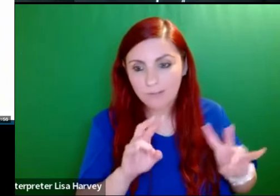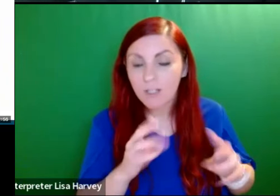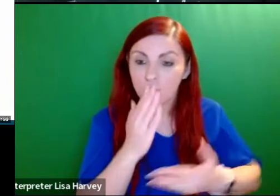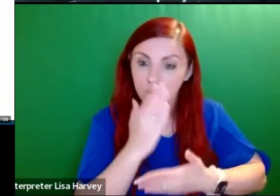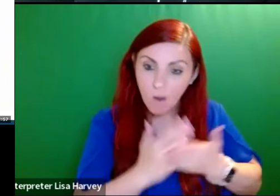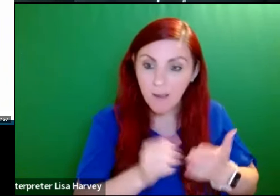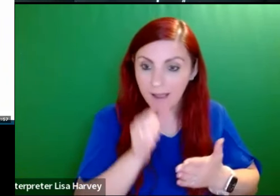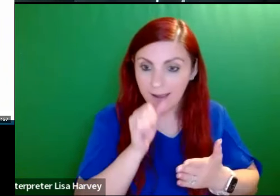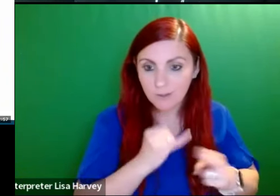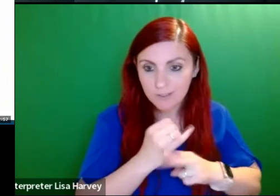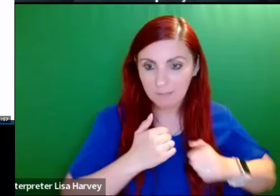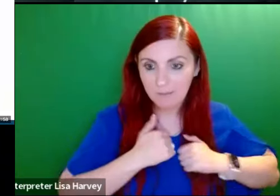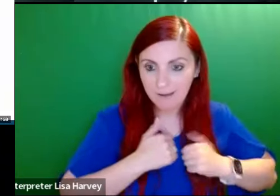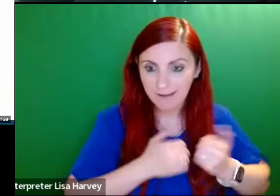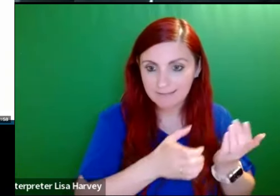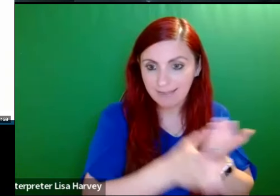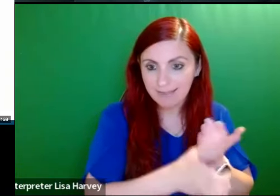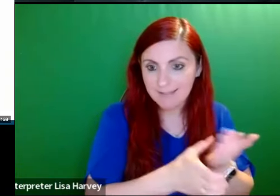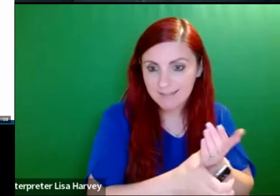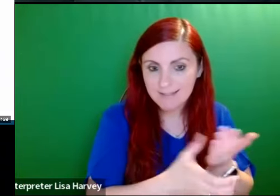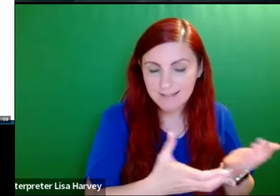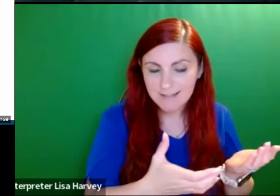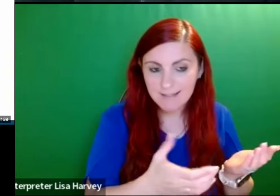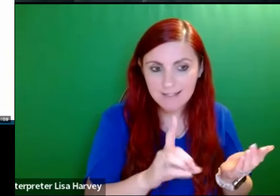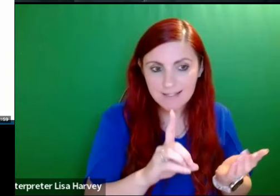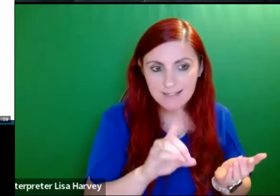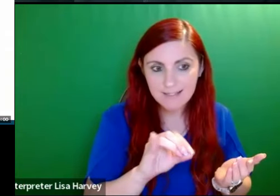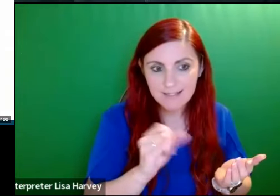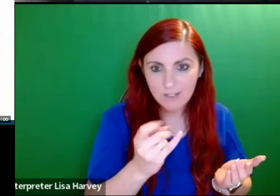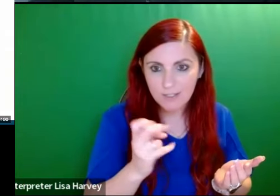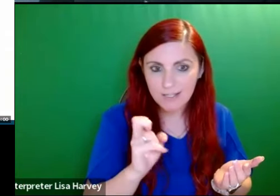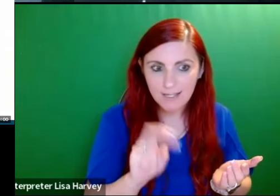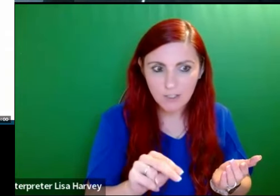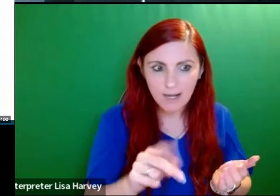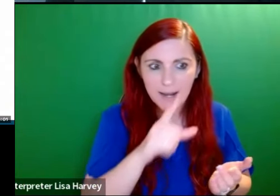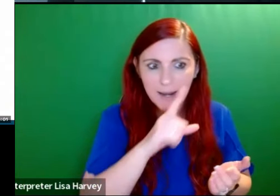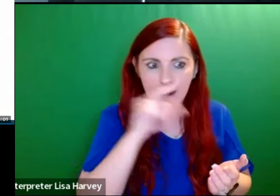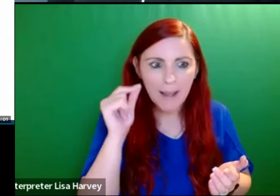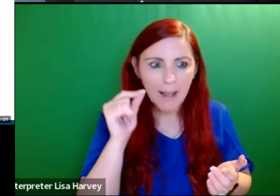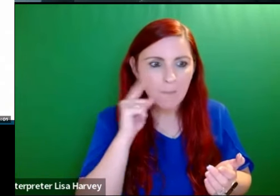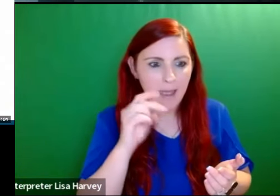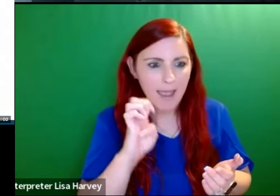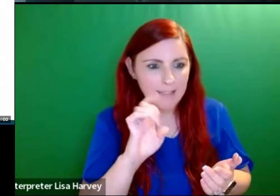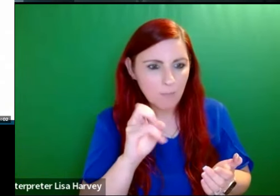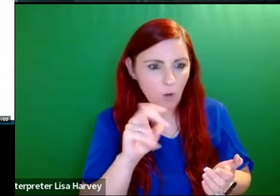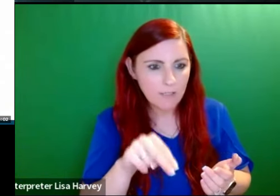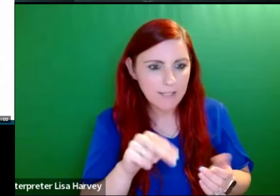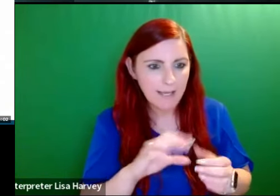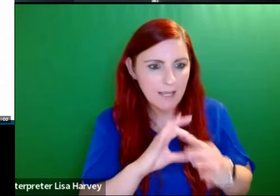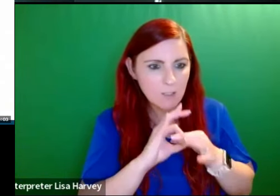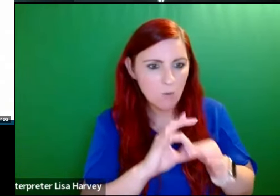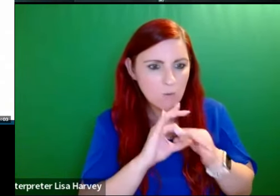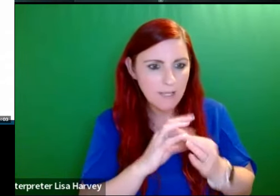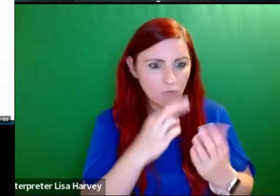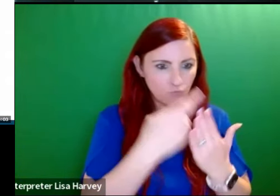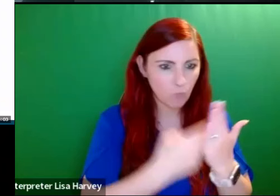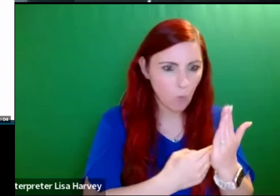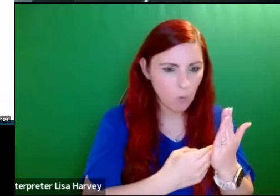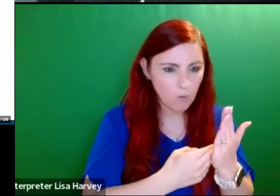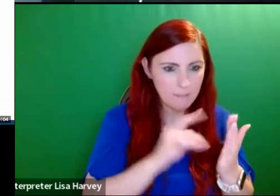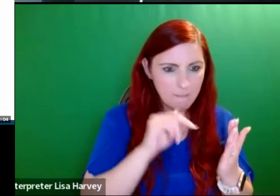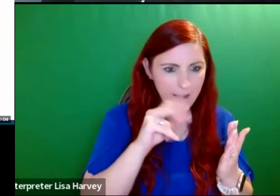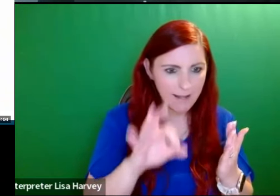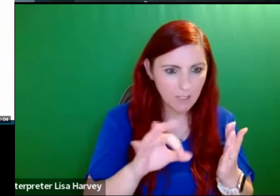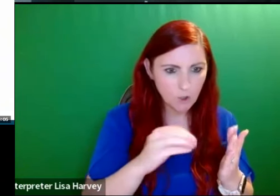dissertation. So my PhD dissertation is titled Exploiting Association Rule Mining to Inform the Use